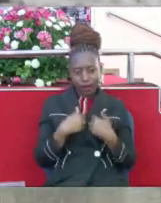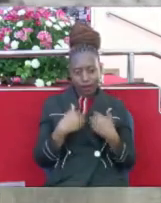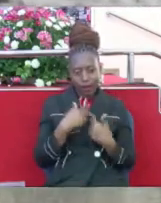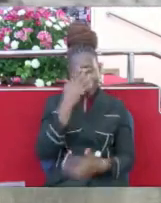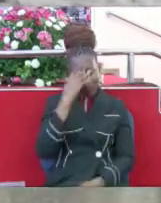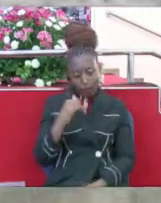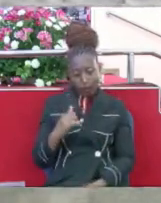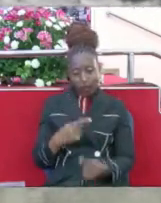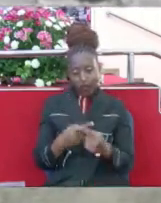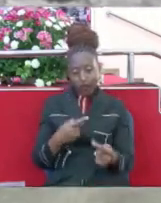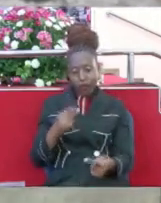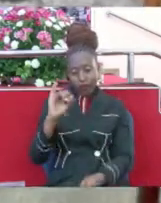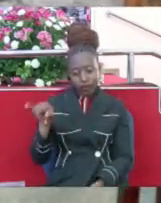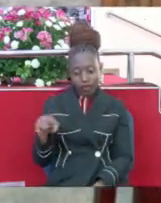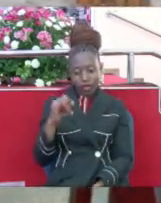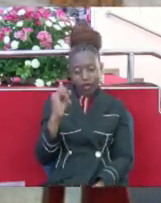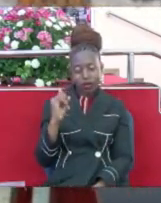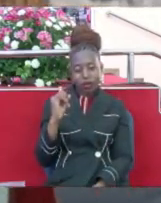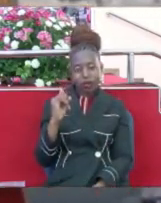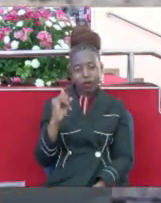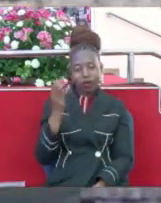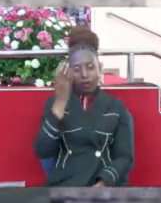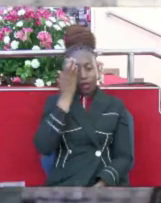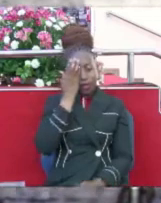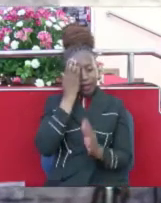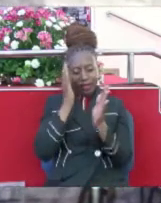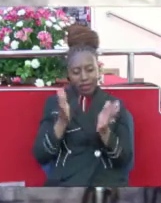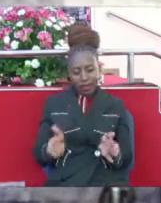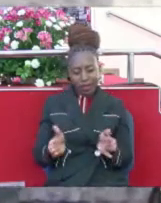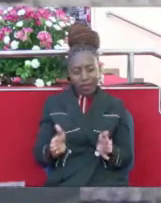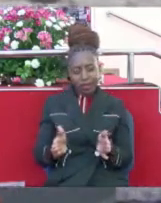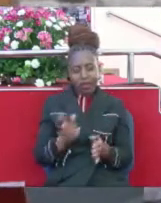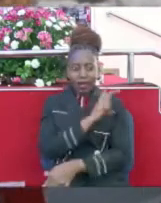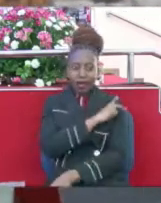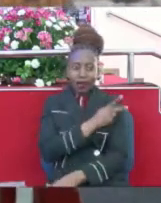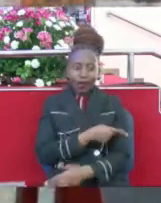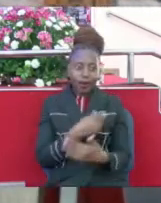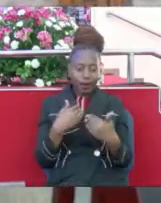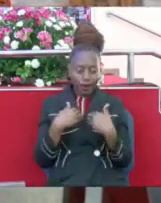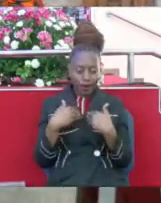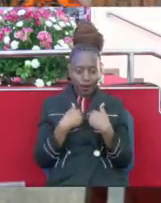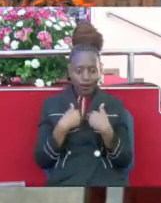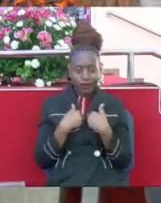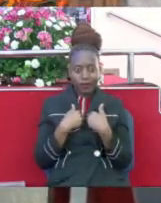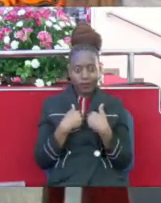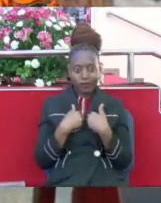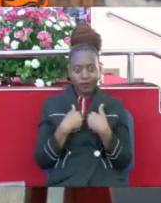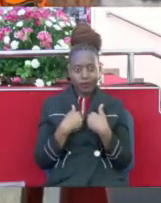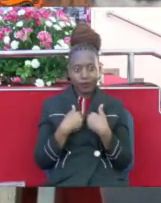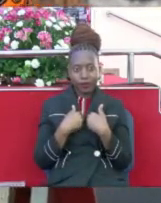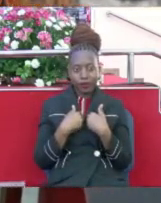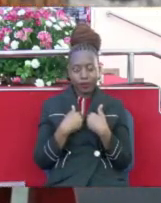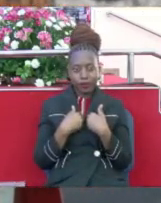Jericho, the Israelites began taking ground. There are grounds that we must